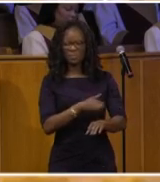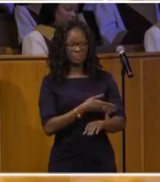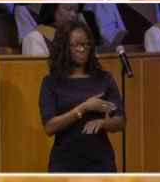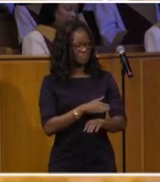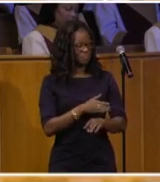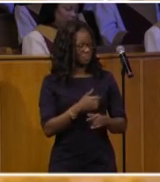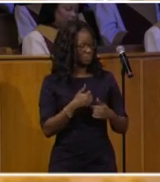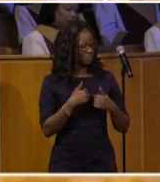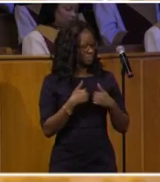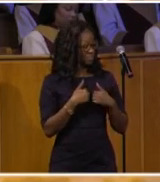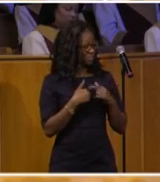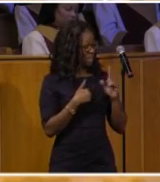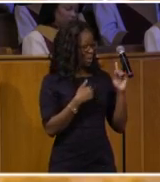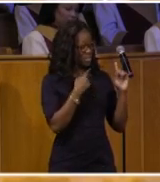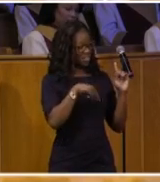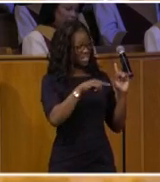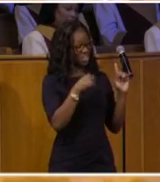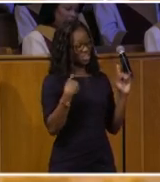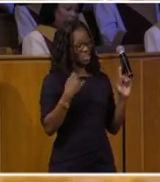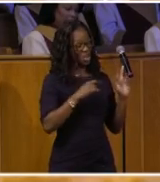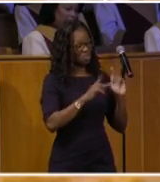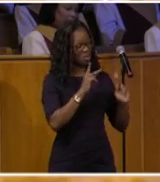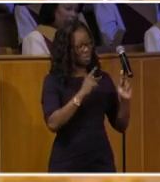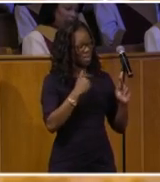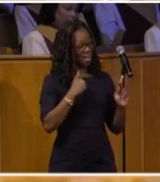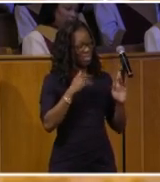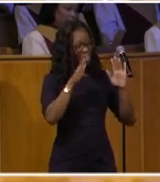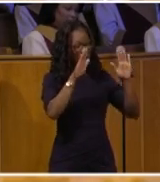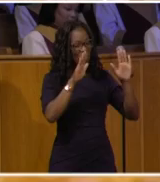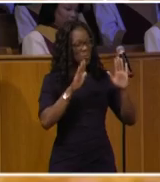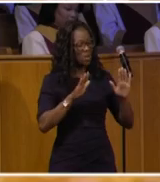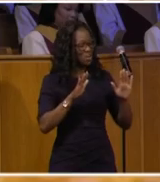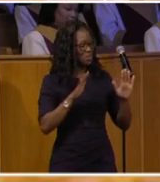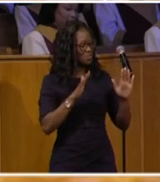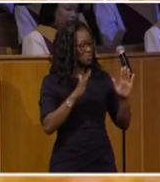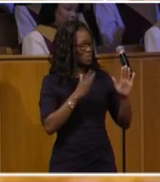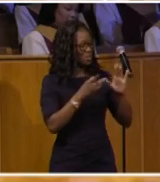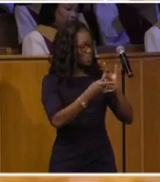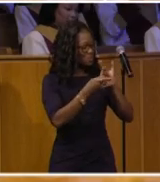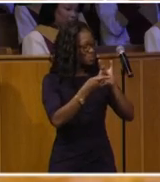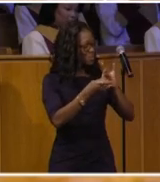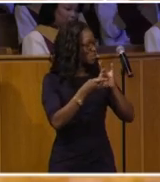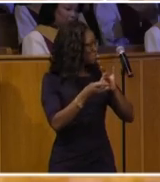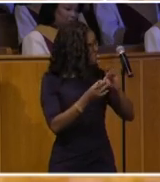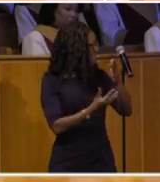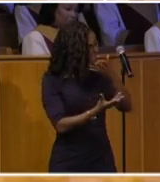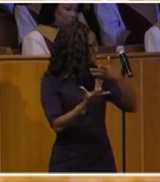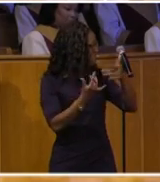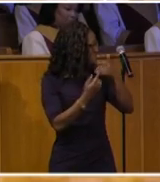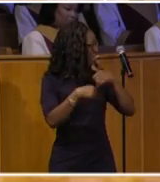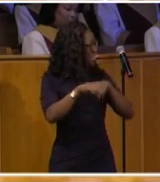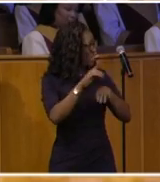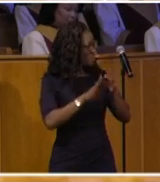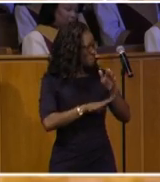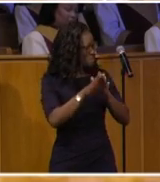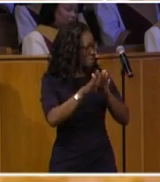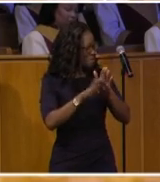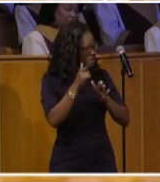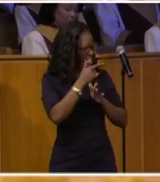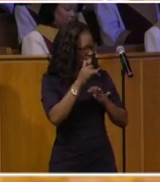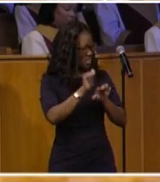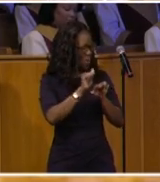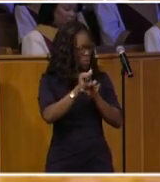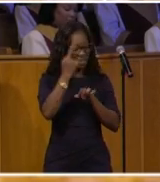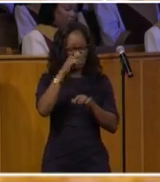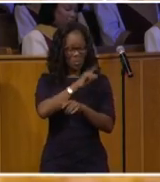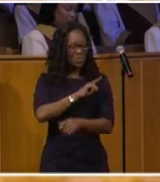I dare say that these young people up here have a wonderful friendship and camaraderie that they have developed because they're working